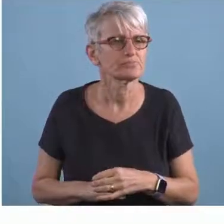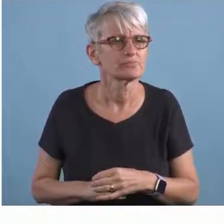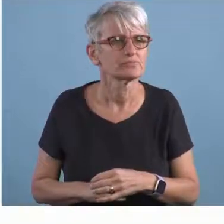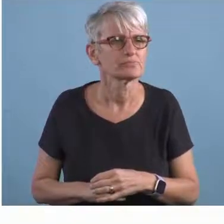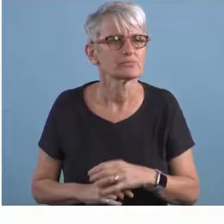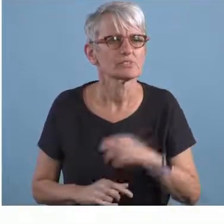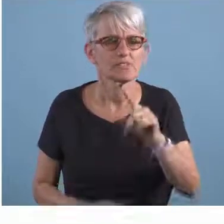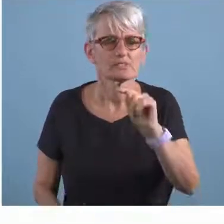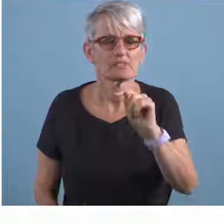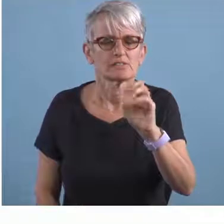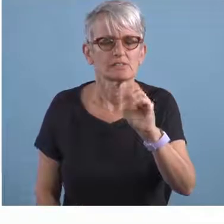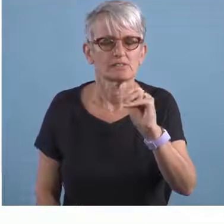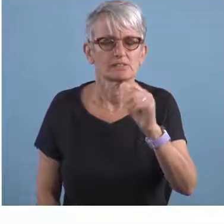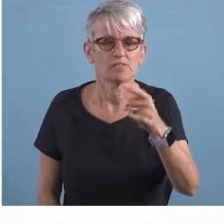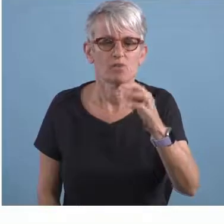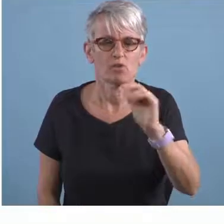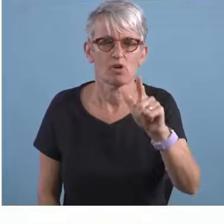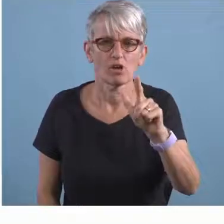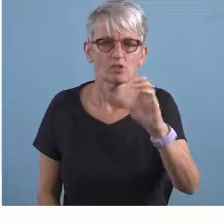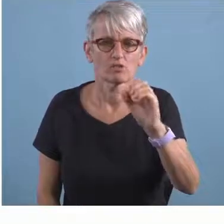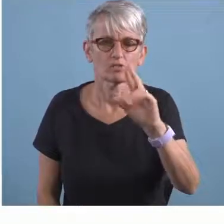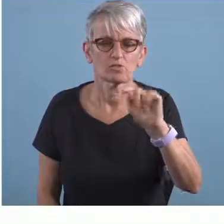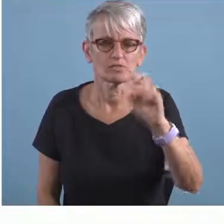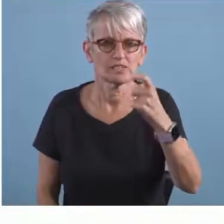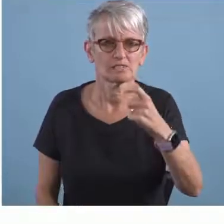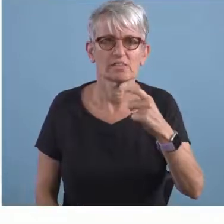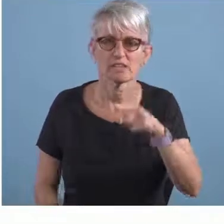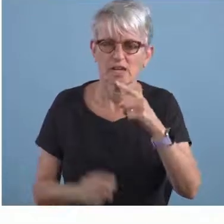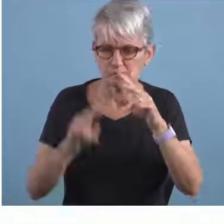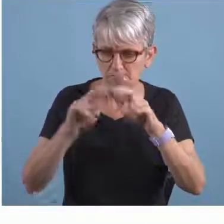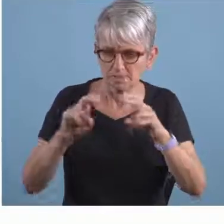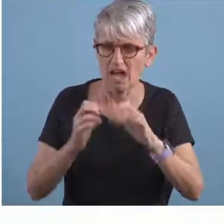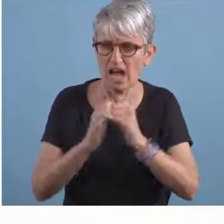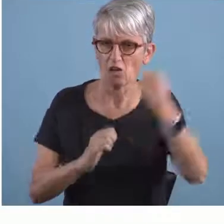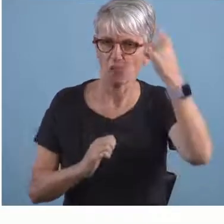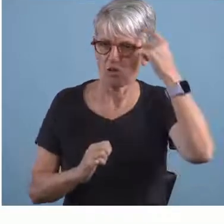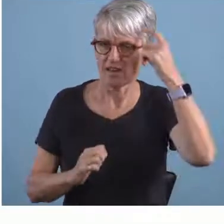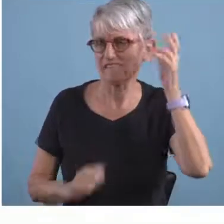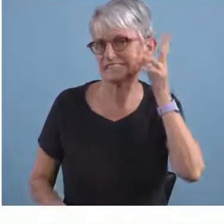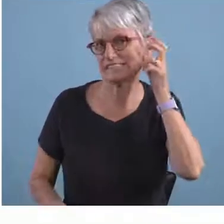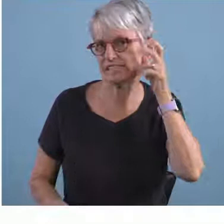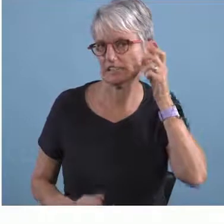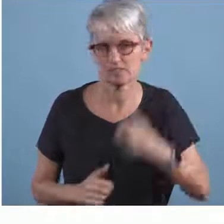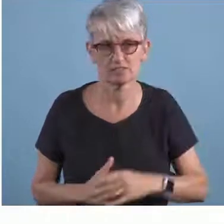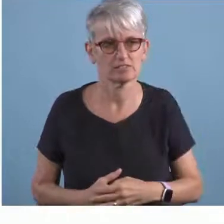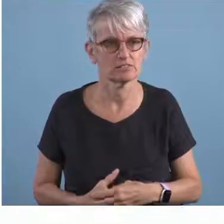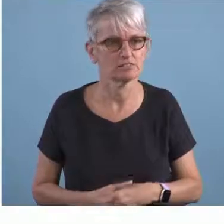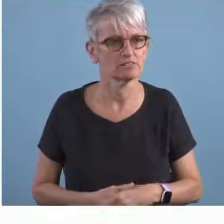temporal cortex and looking at how the brain is listening. And that's done with